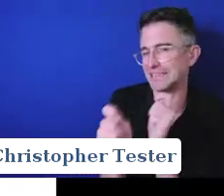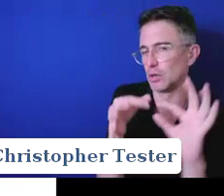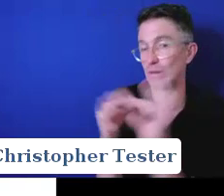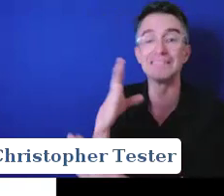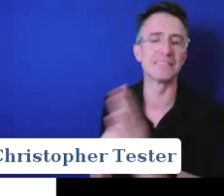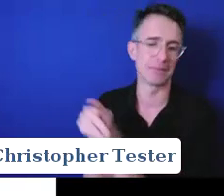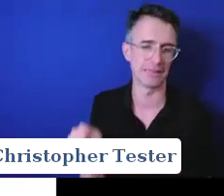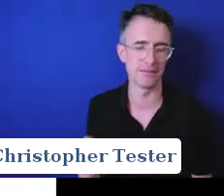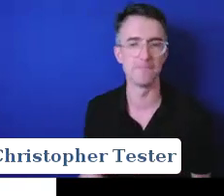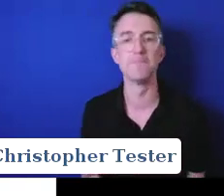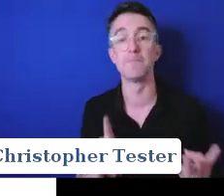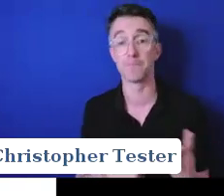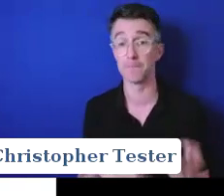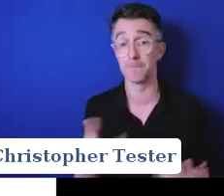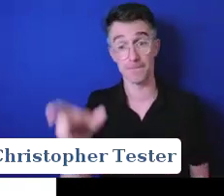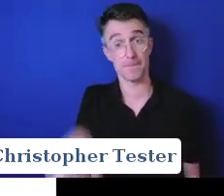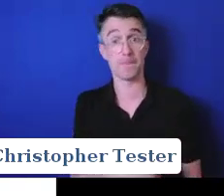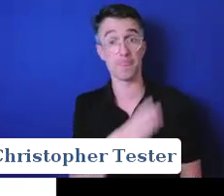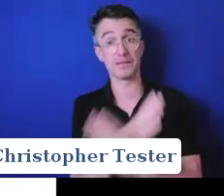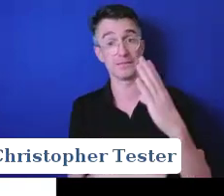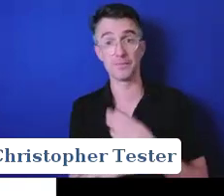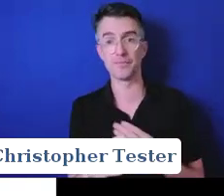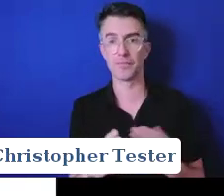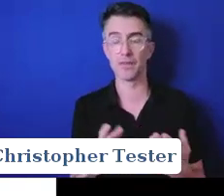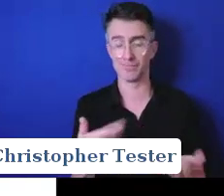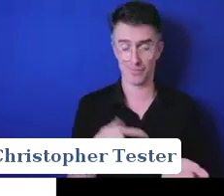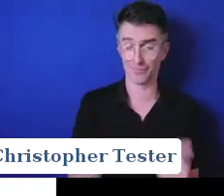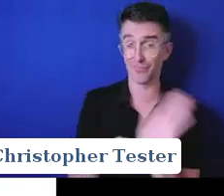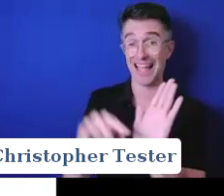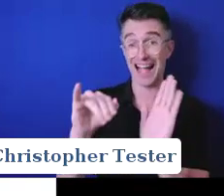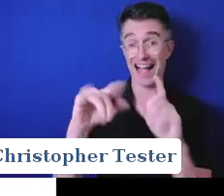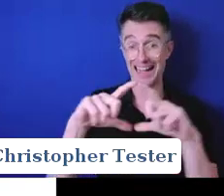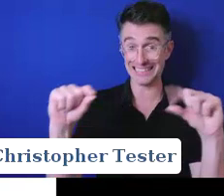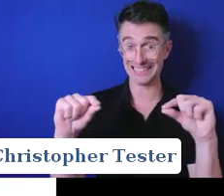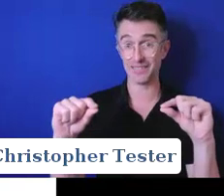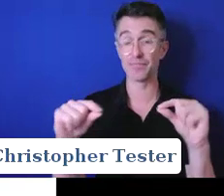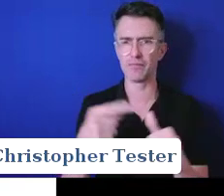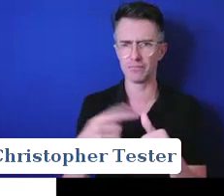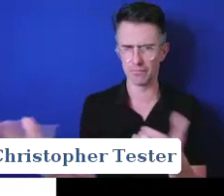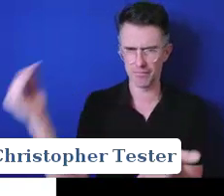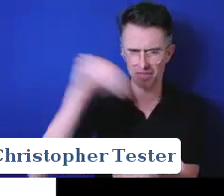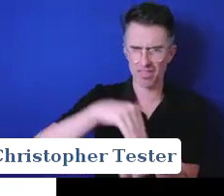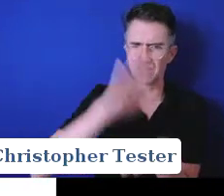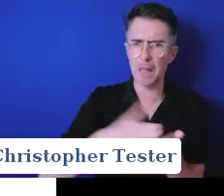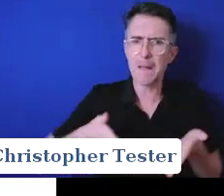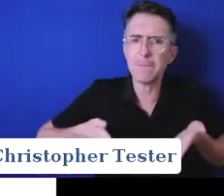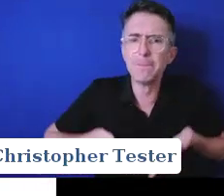registered themselves in a system. For instance, they didn't have birth certificate or national